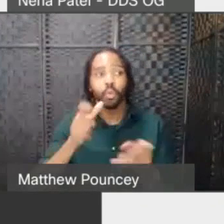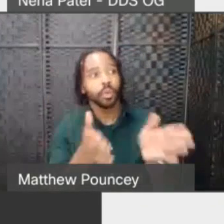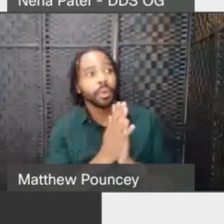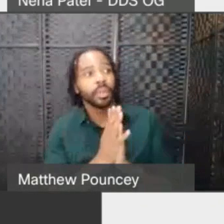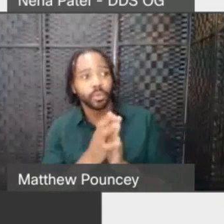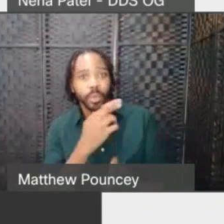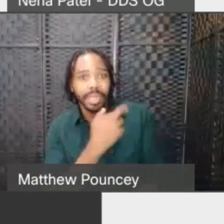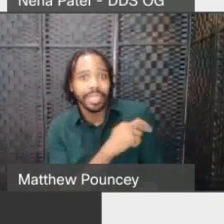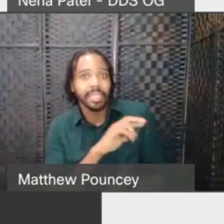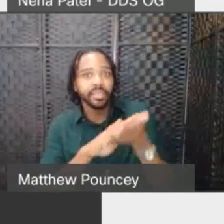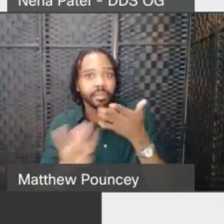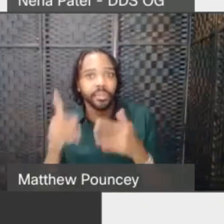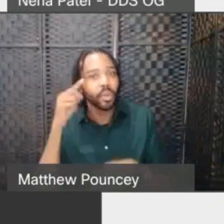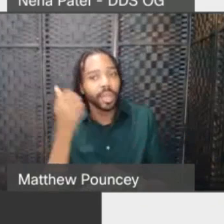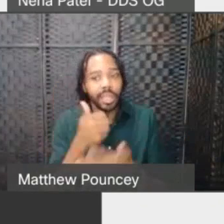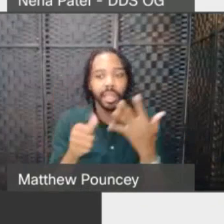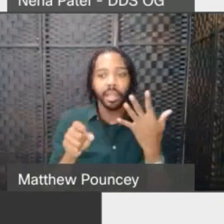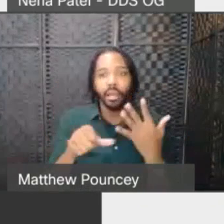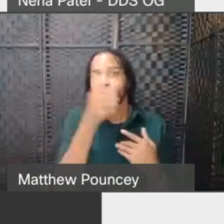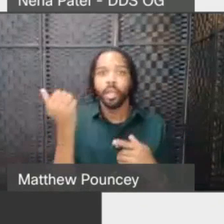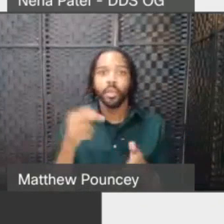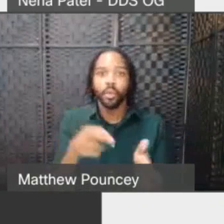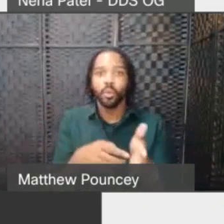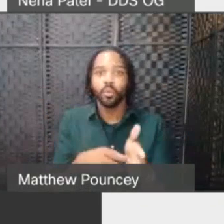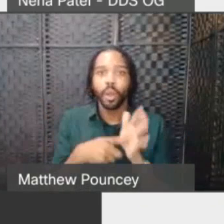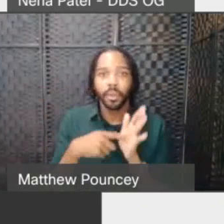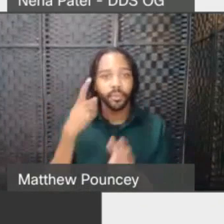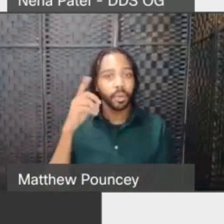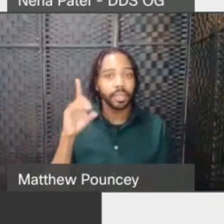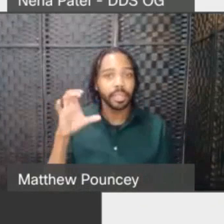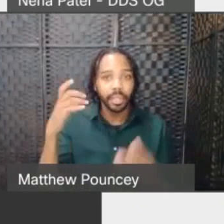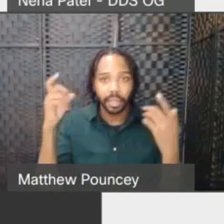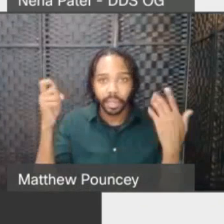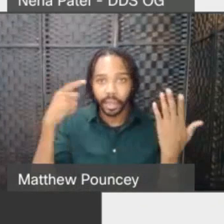for any other requirement that the district government has.